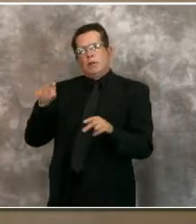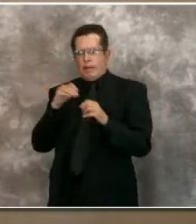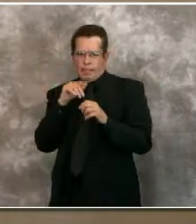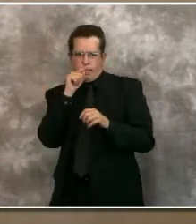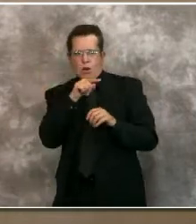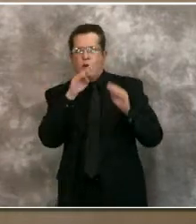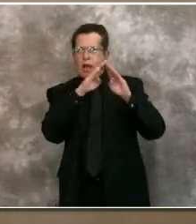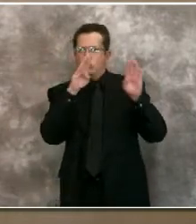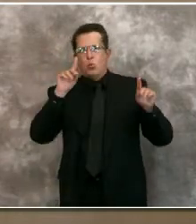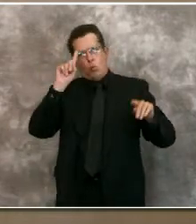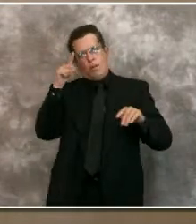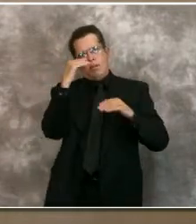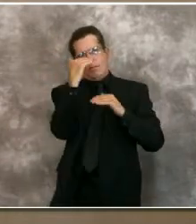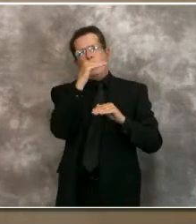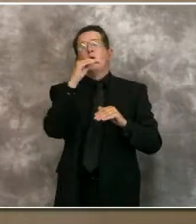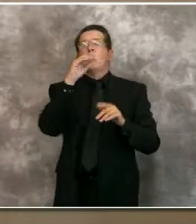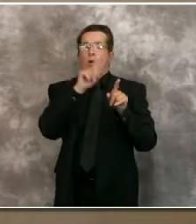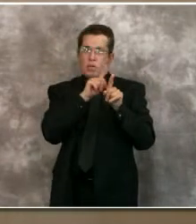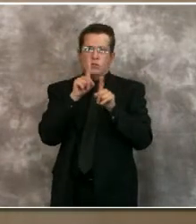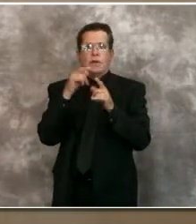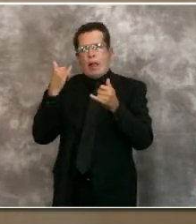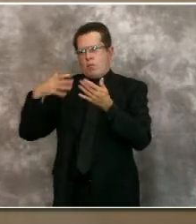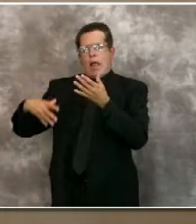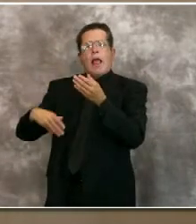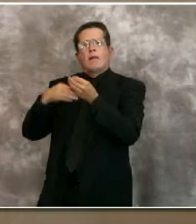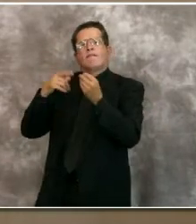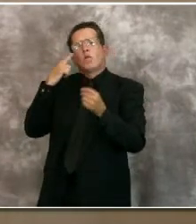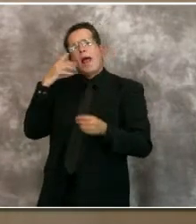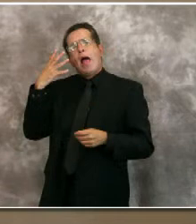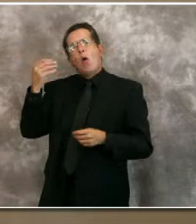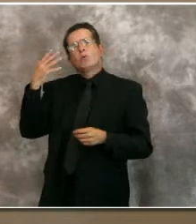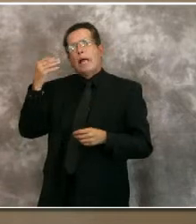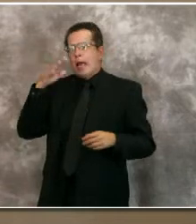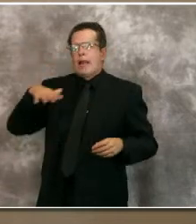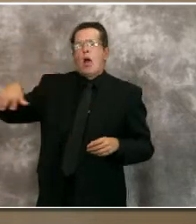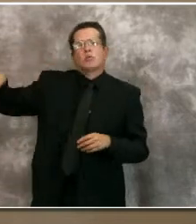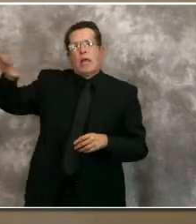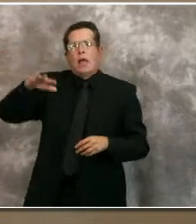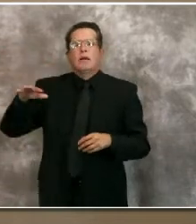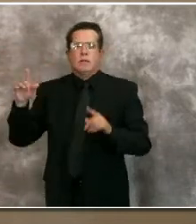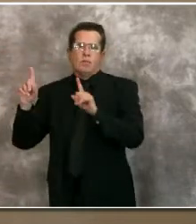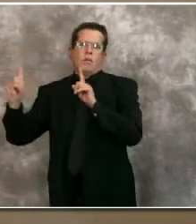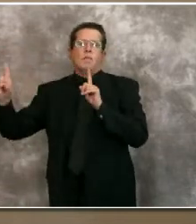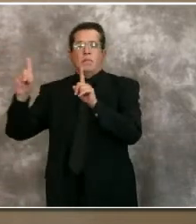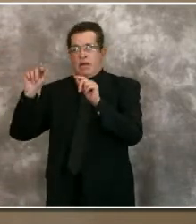provided guidance for outdoor weddings, but they do not